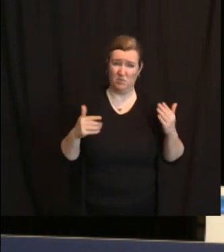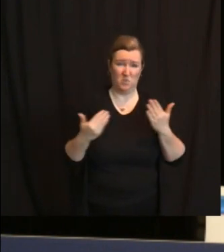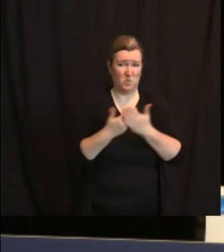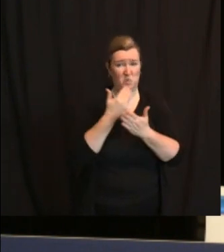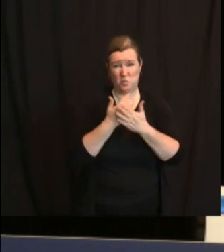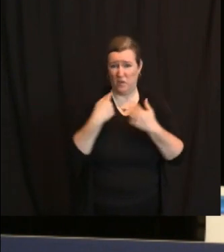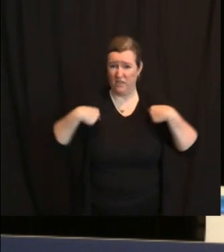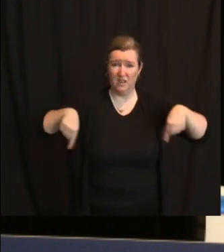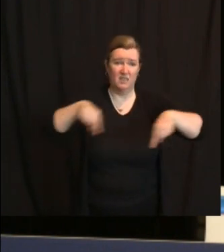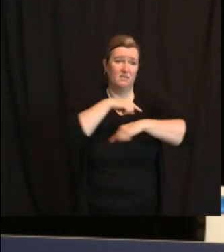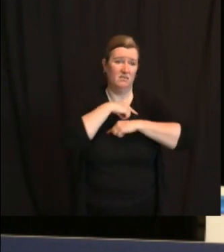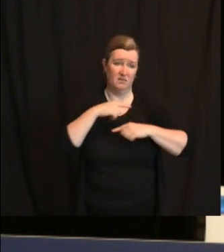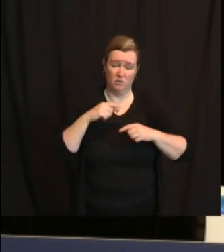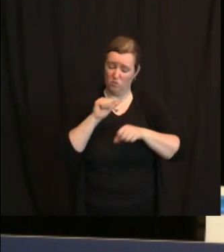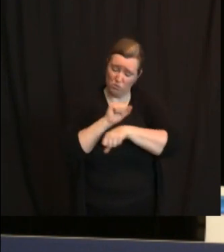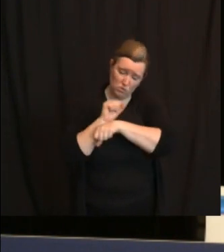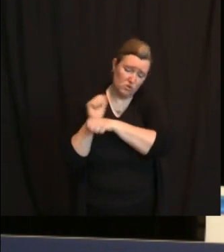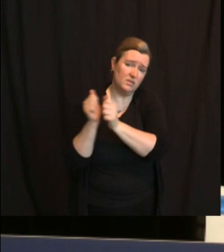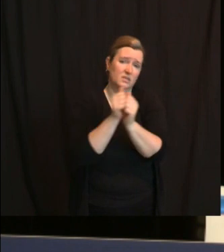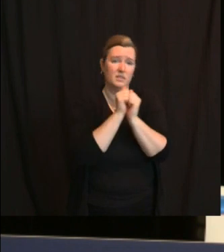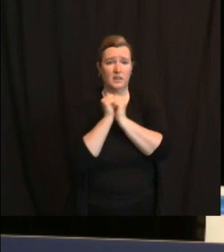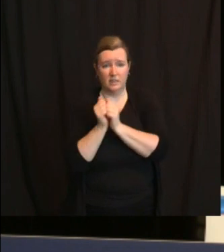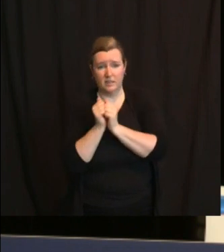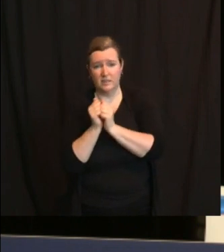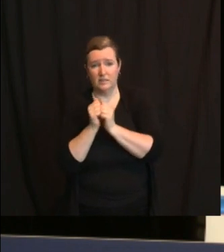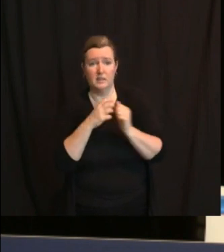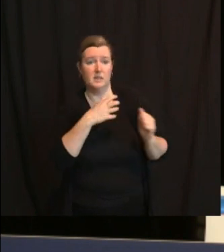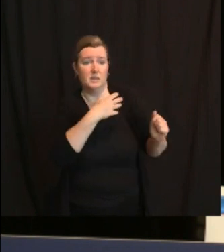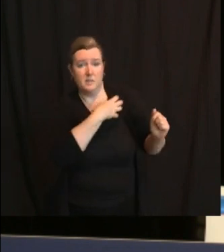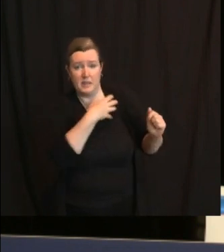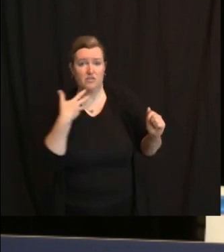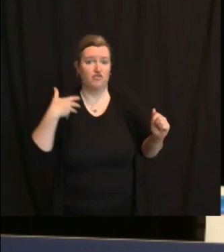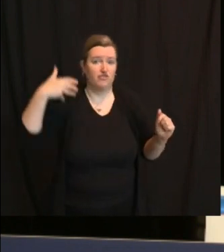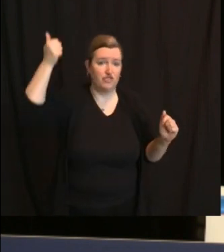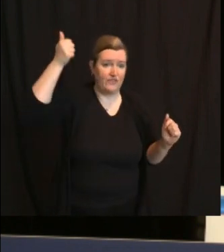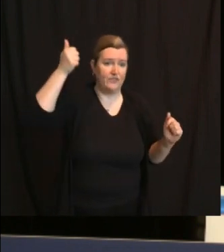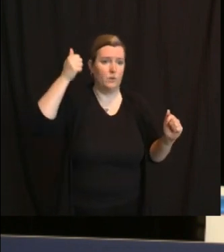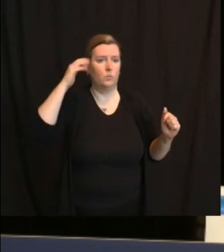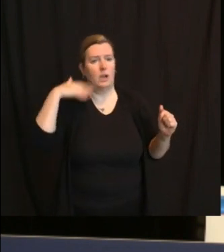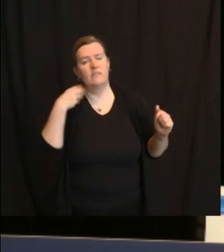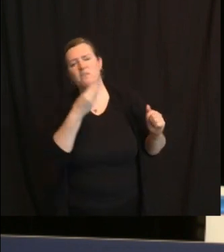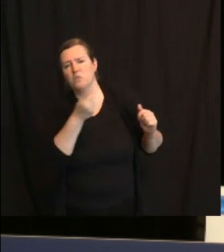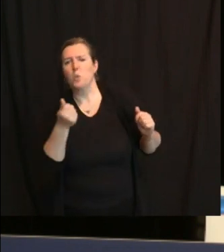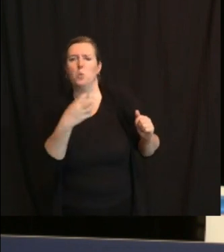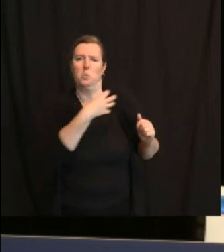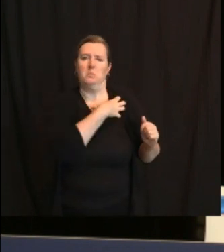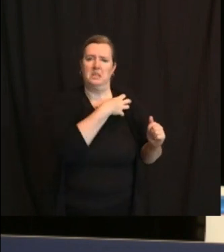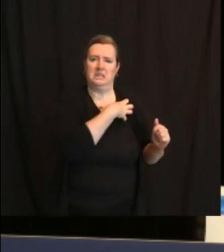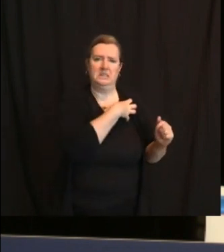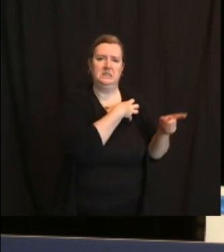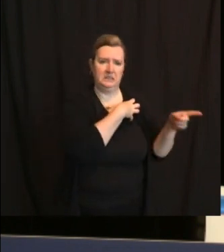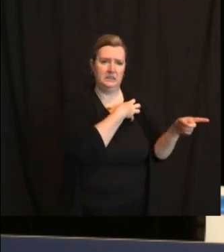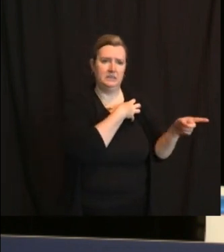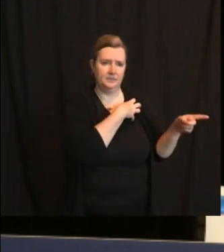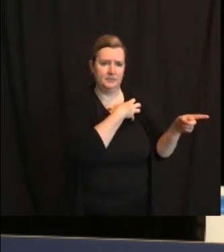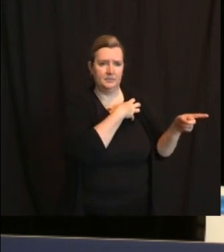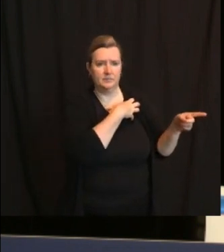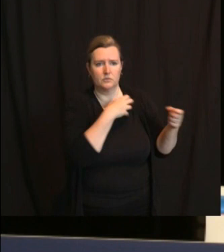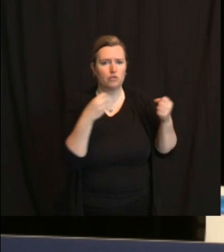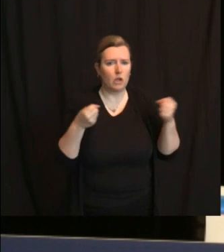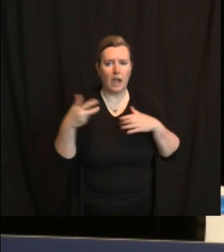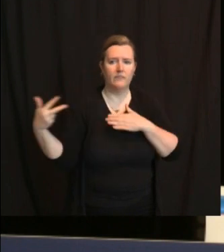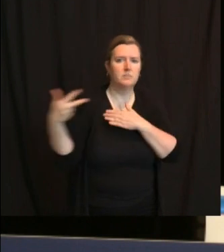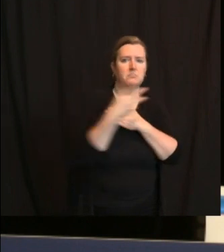going to be working together. I know our police chief is going to have a couple of police officers on quads riding up and down, making